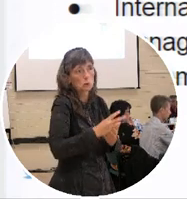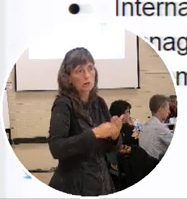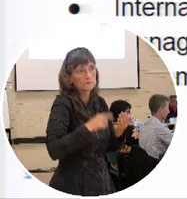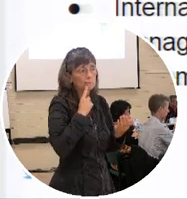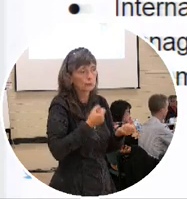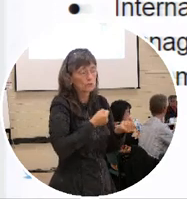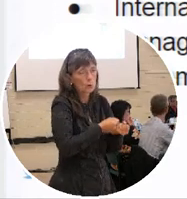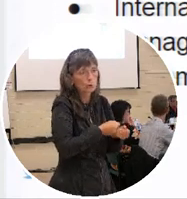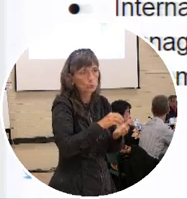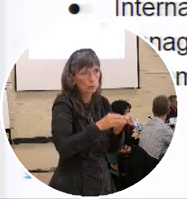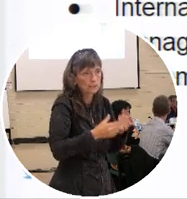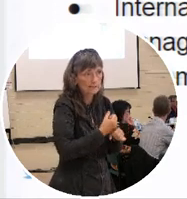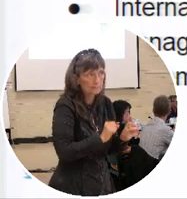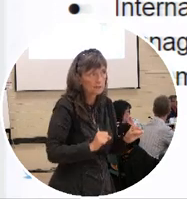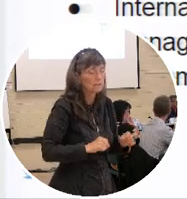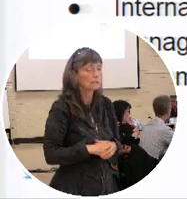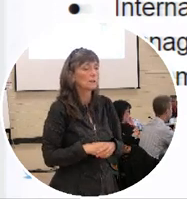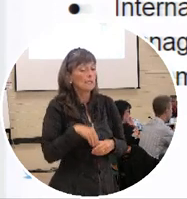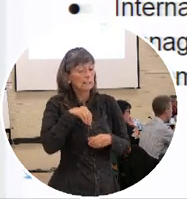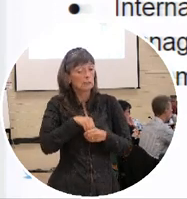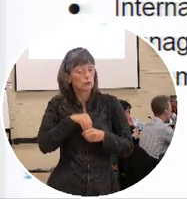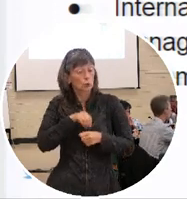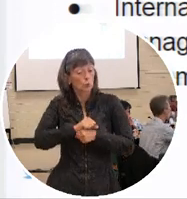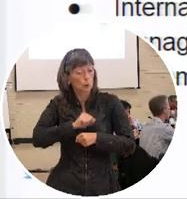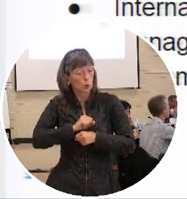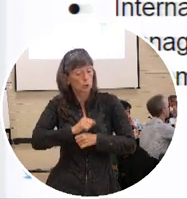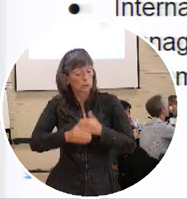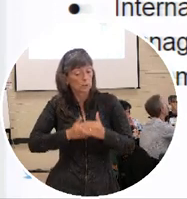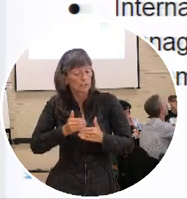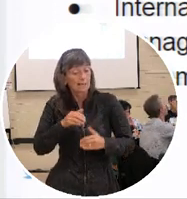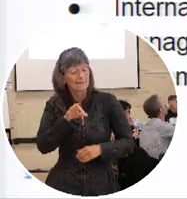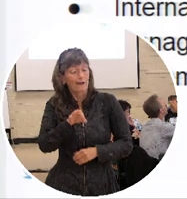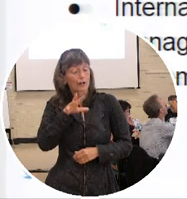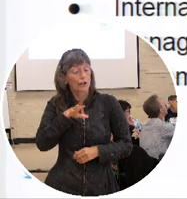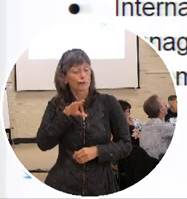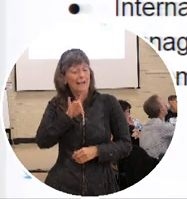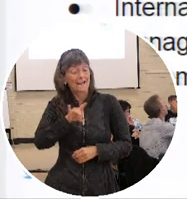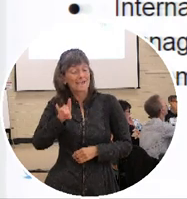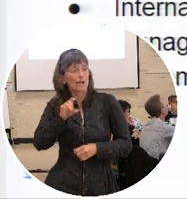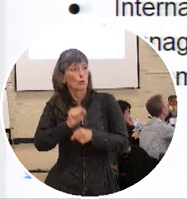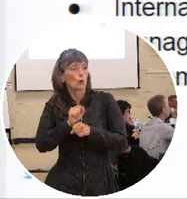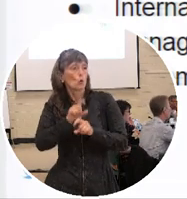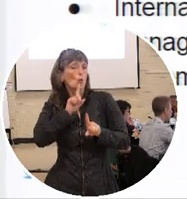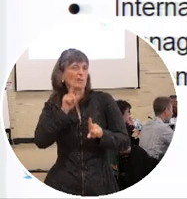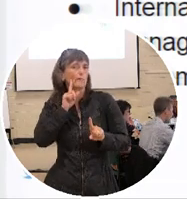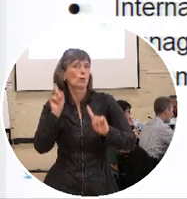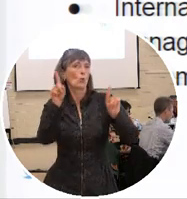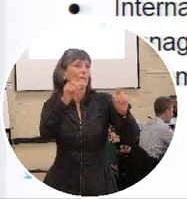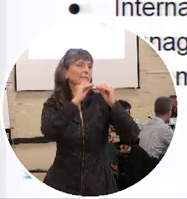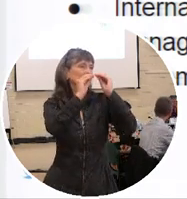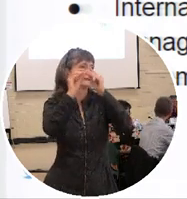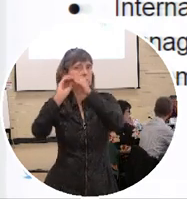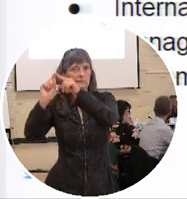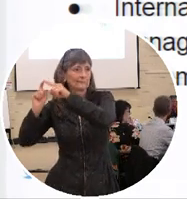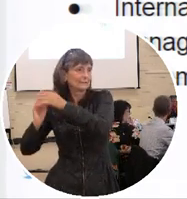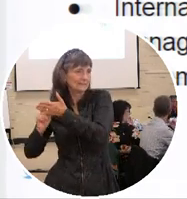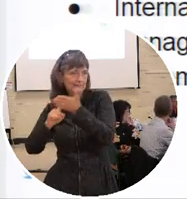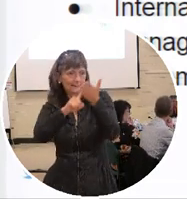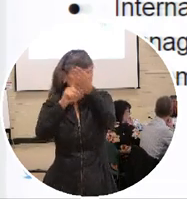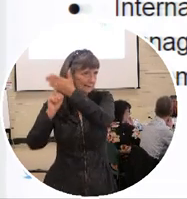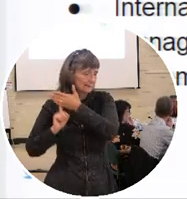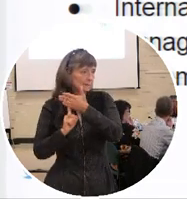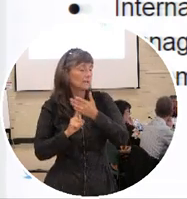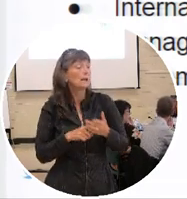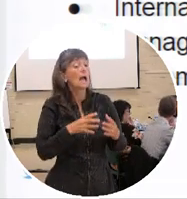Internal work order protocol resulted in 988 work orders that were completed. We introduced school messenger,